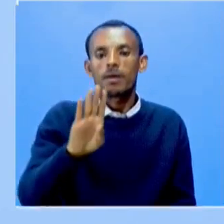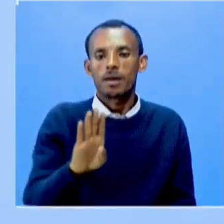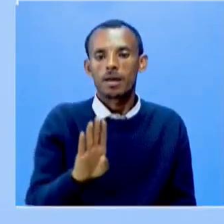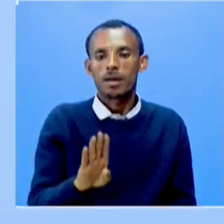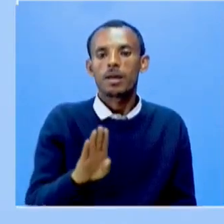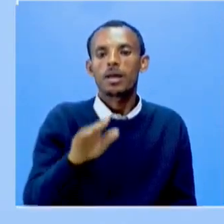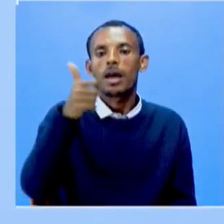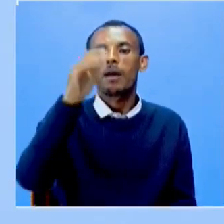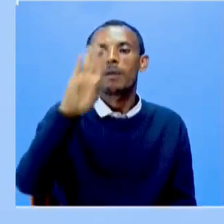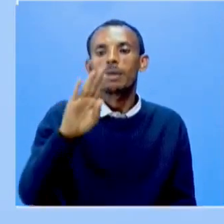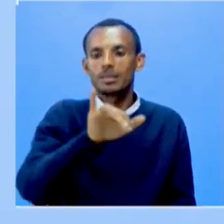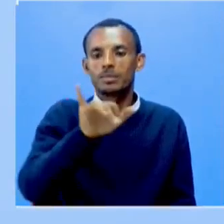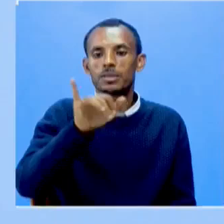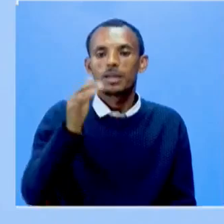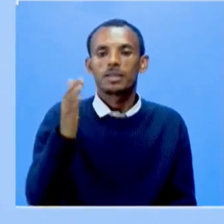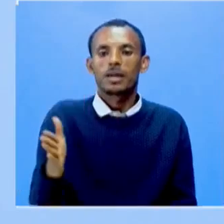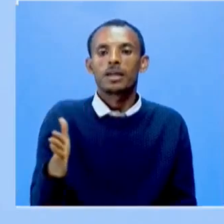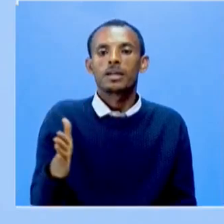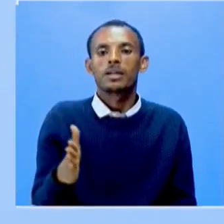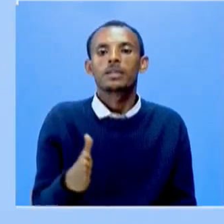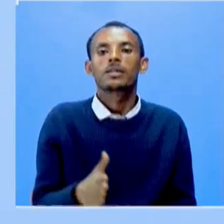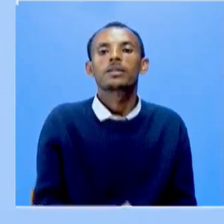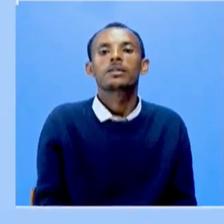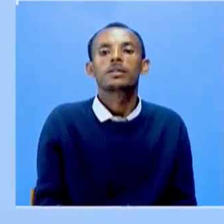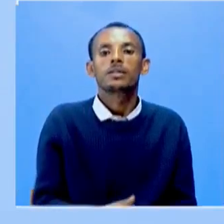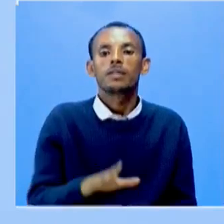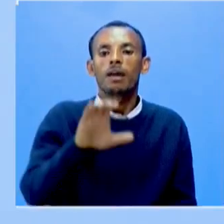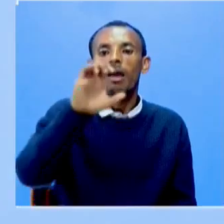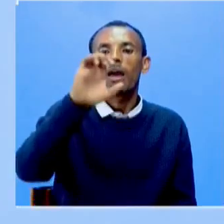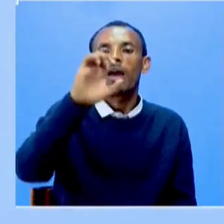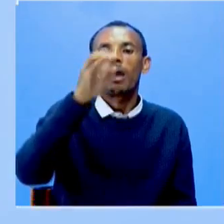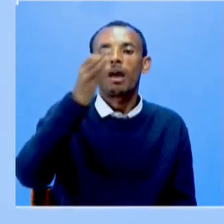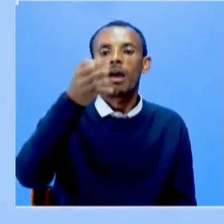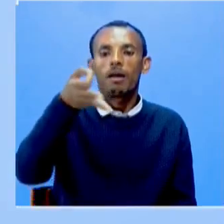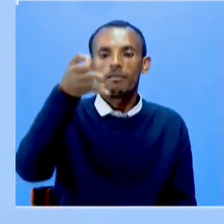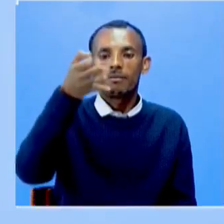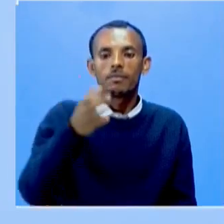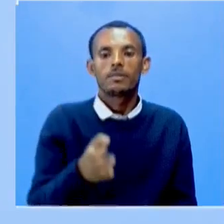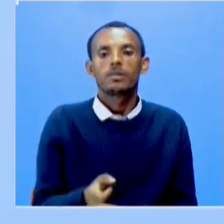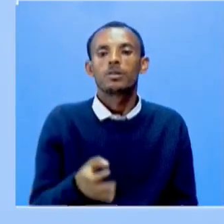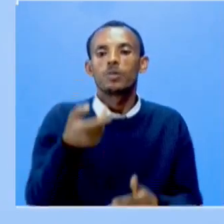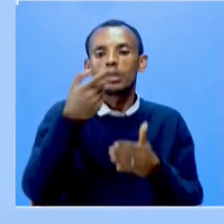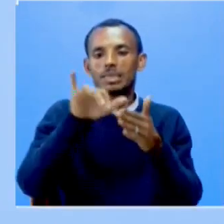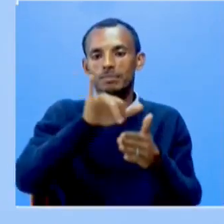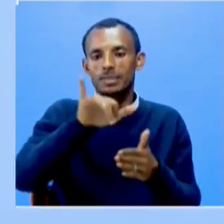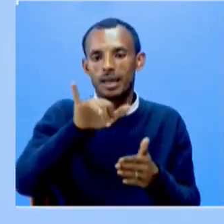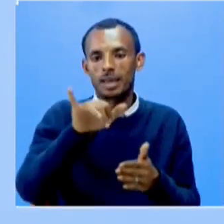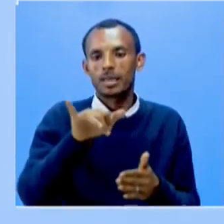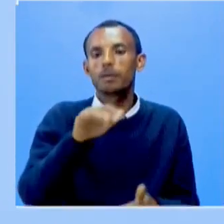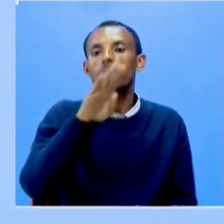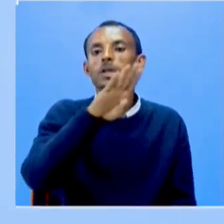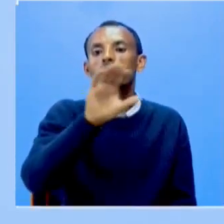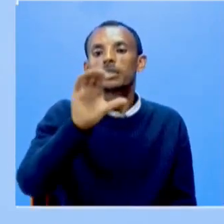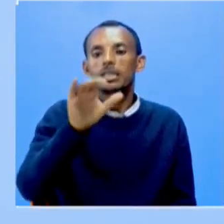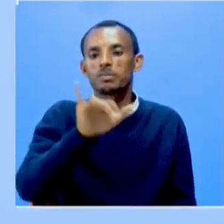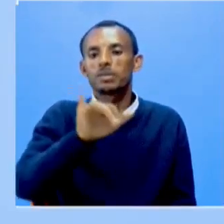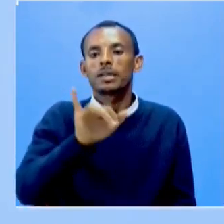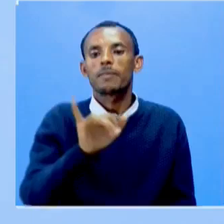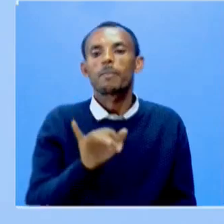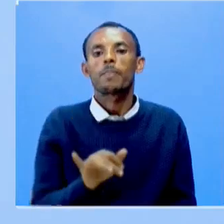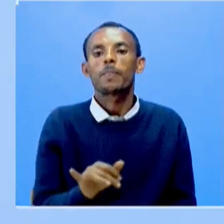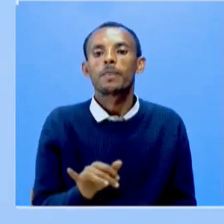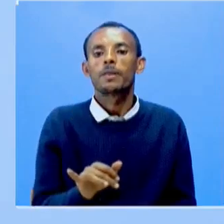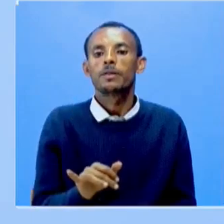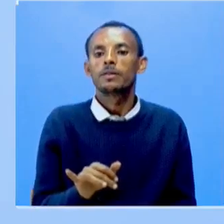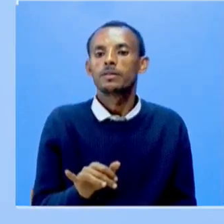for AB, this one is this side, EF. What is the corresponding side, BC? It has three